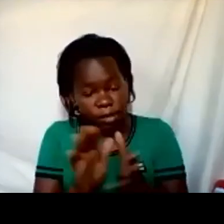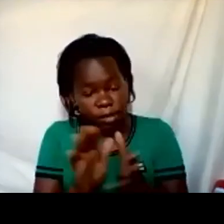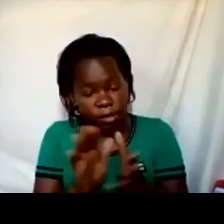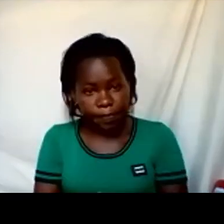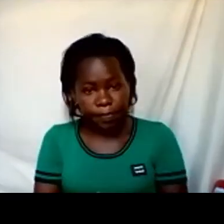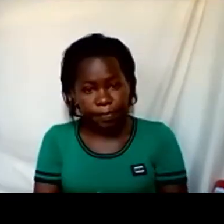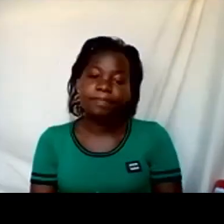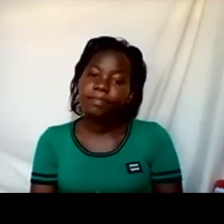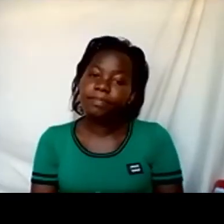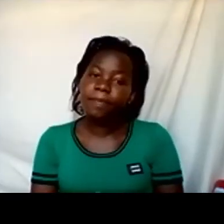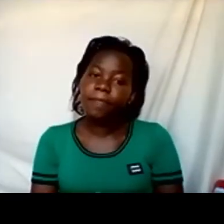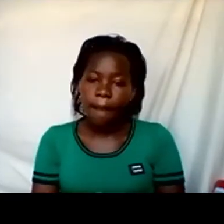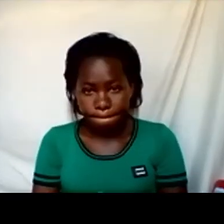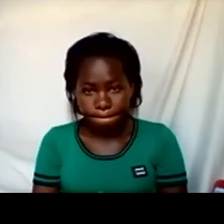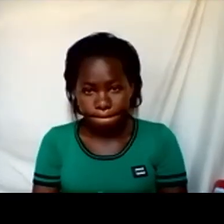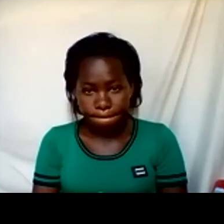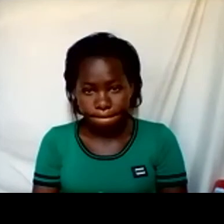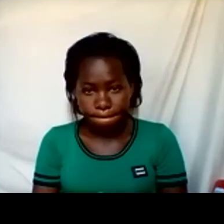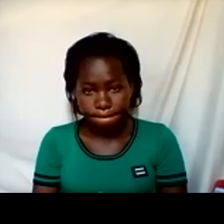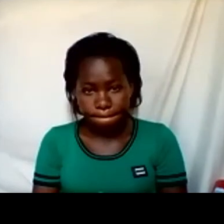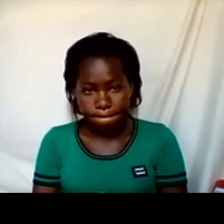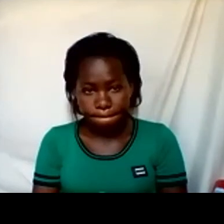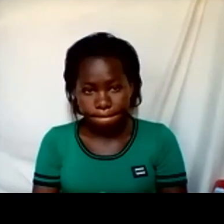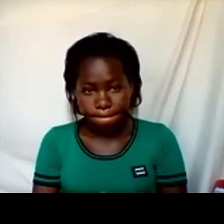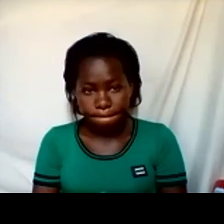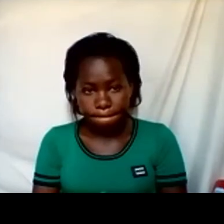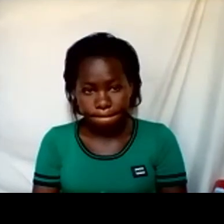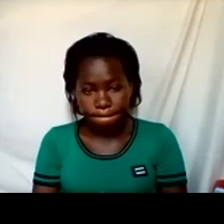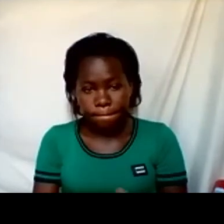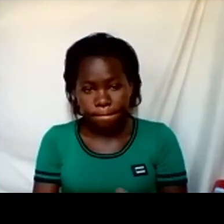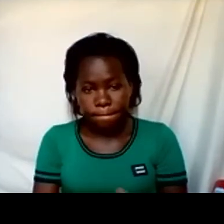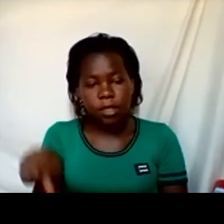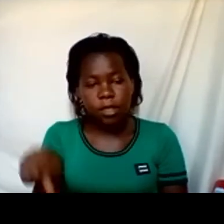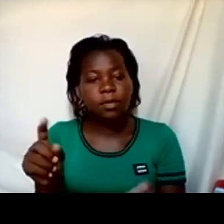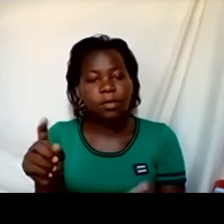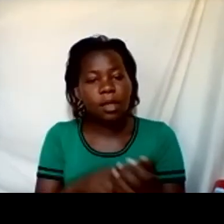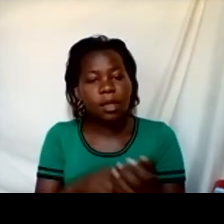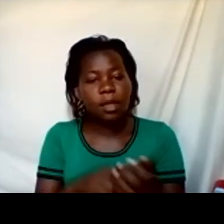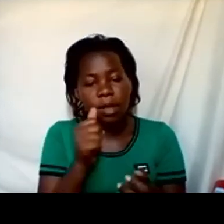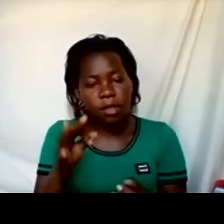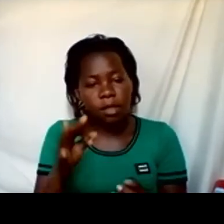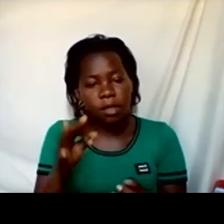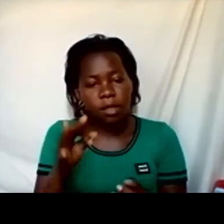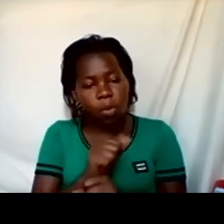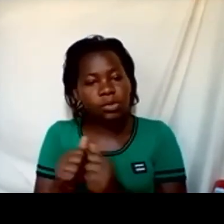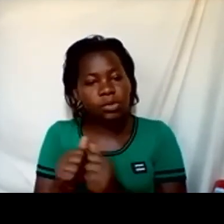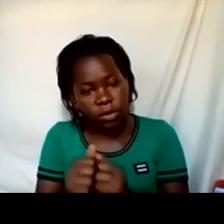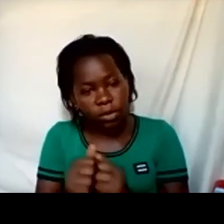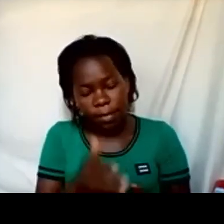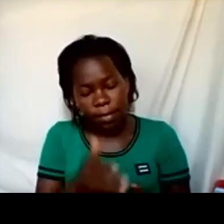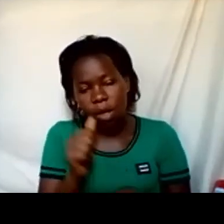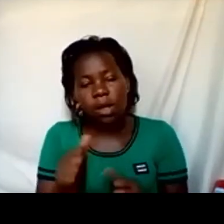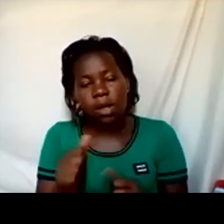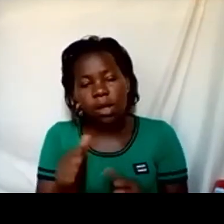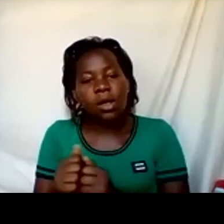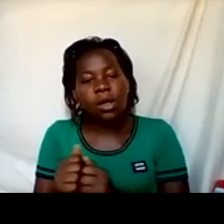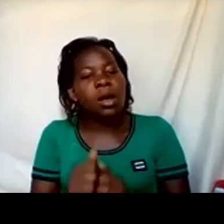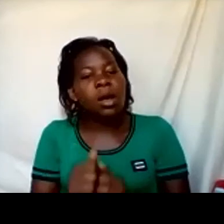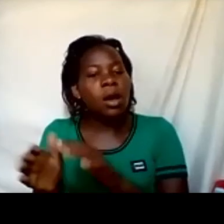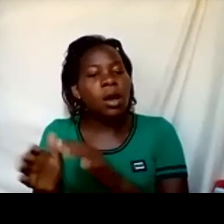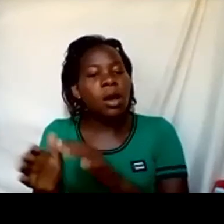because of the team that we put together to help you execute your idea. IBN Mubarak,